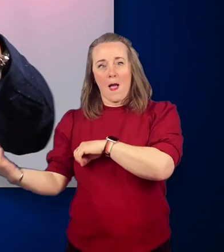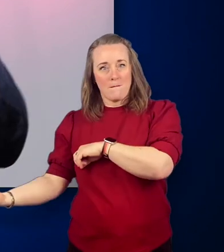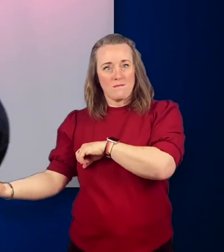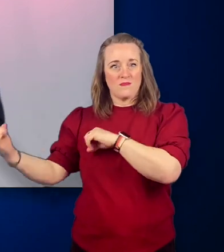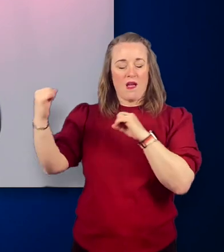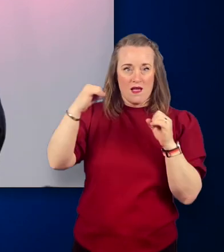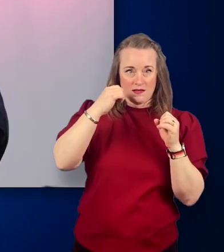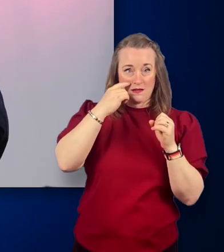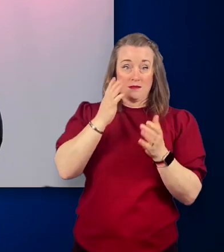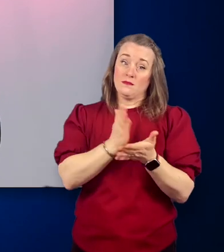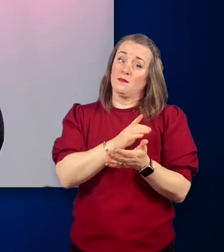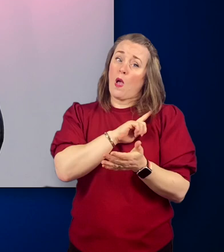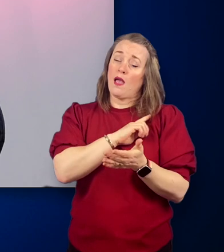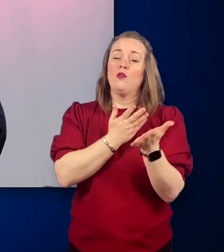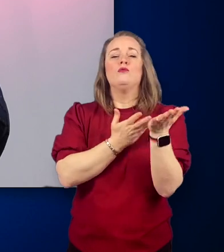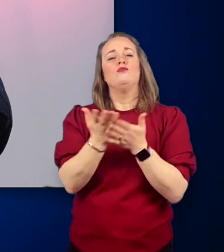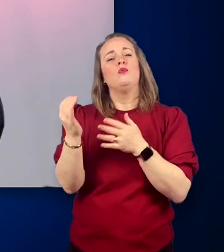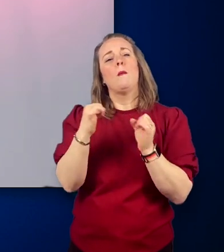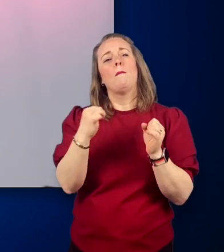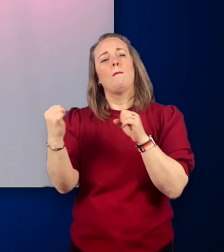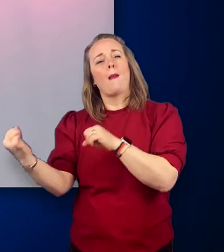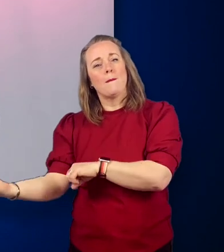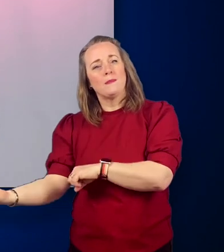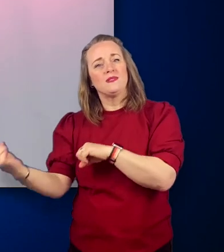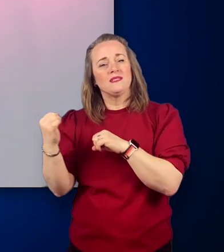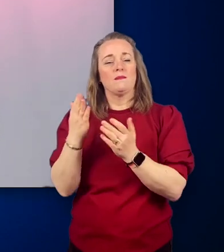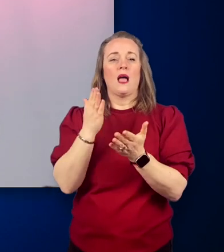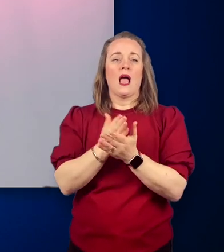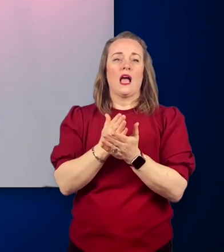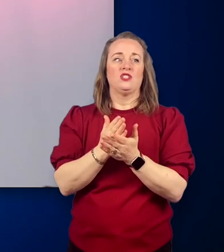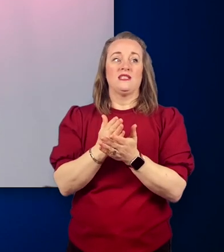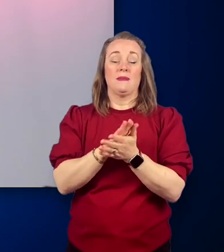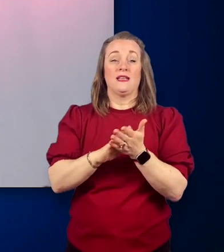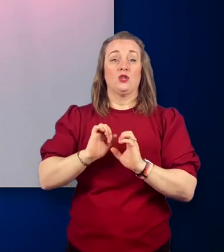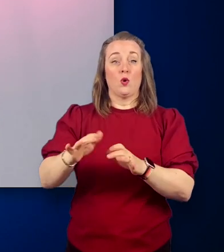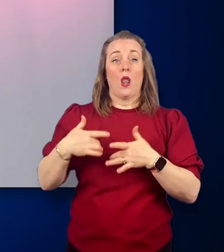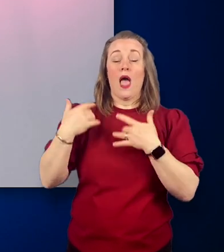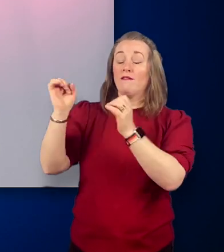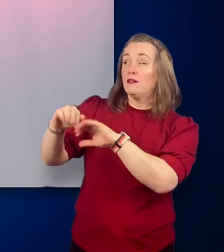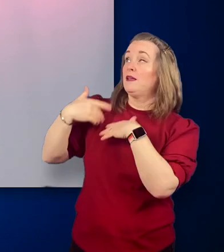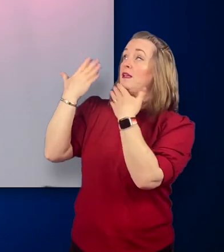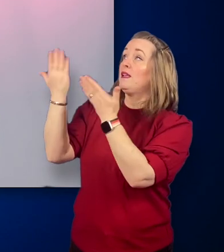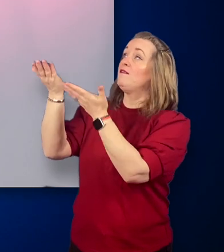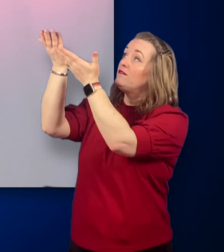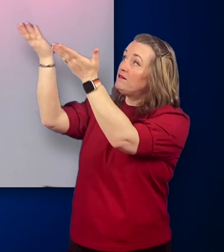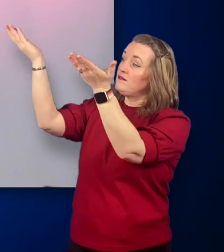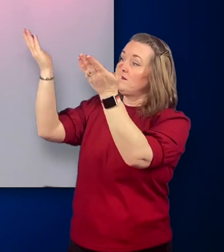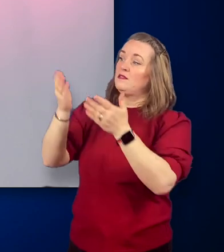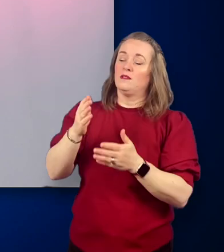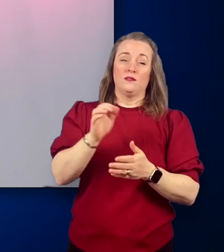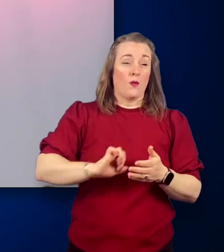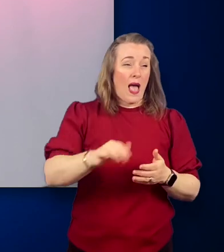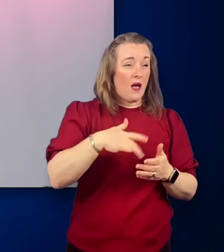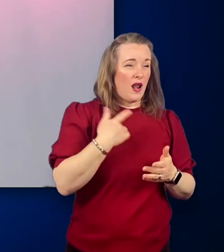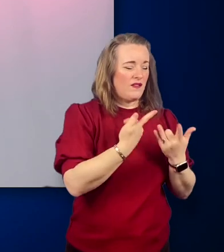Actually, through baptism, you're actually laying down your life with all its selfishness, pain,